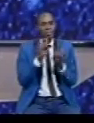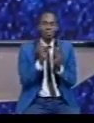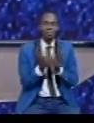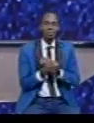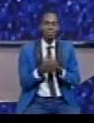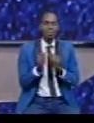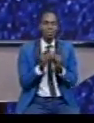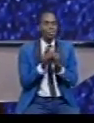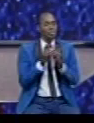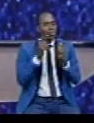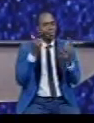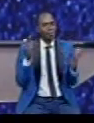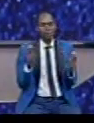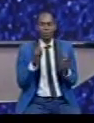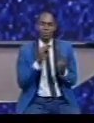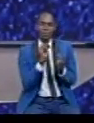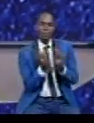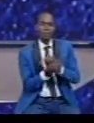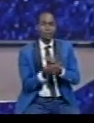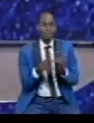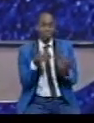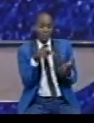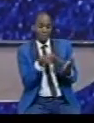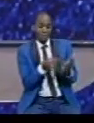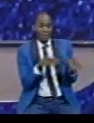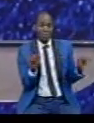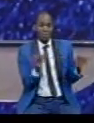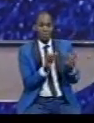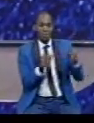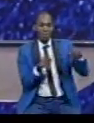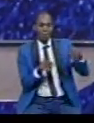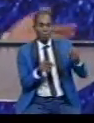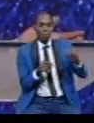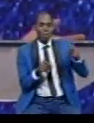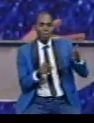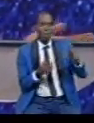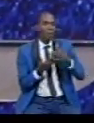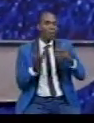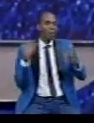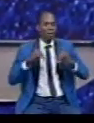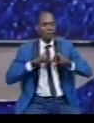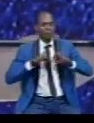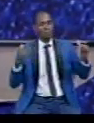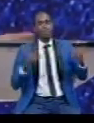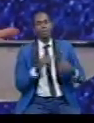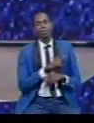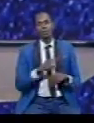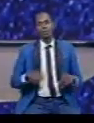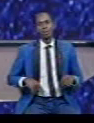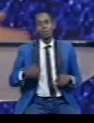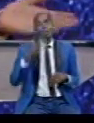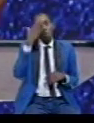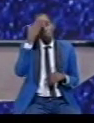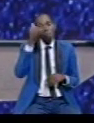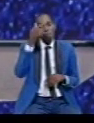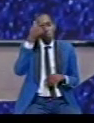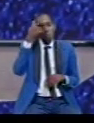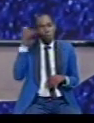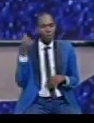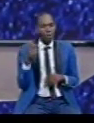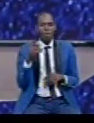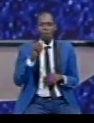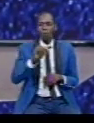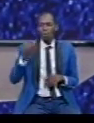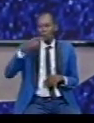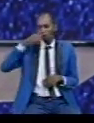great transformation. This was the same Peter that denied the Lord because a maid said, you are